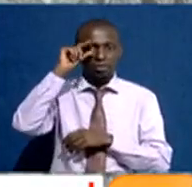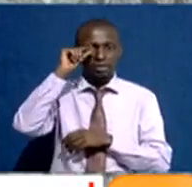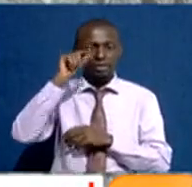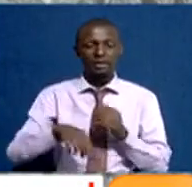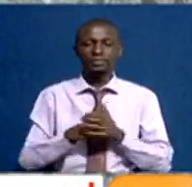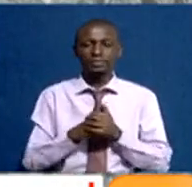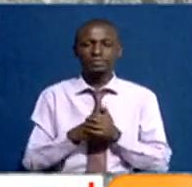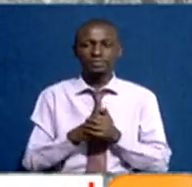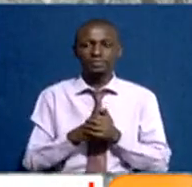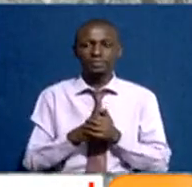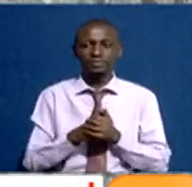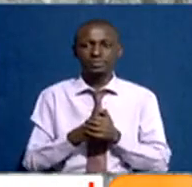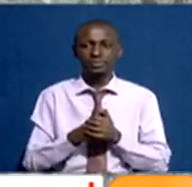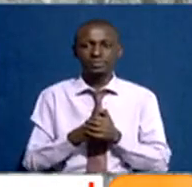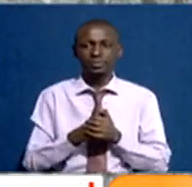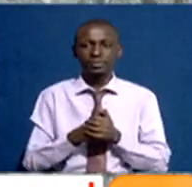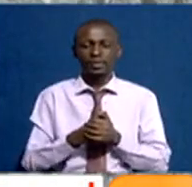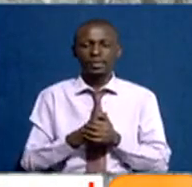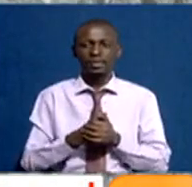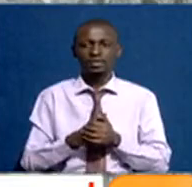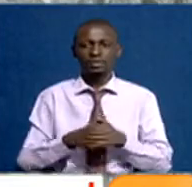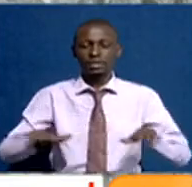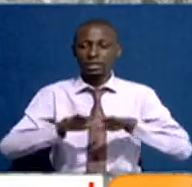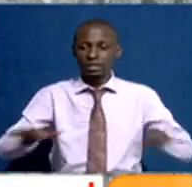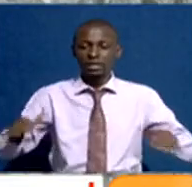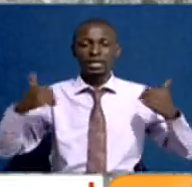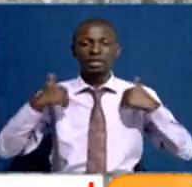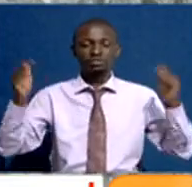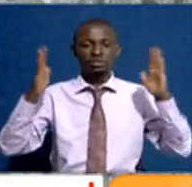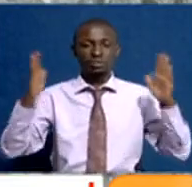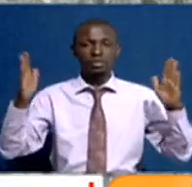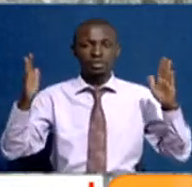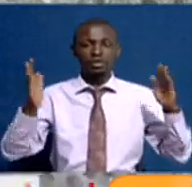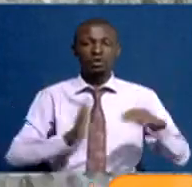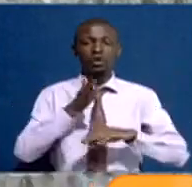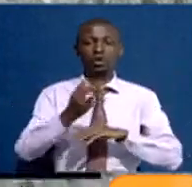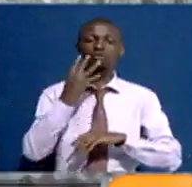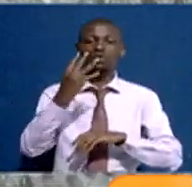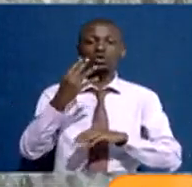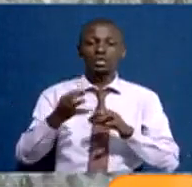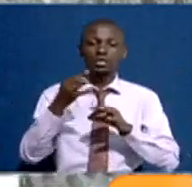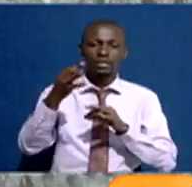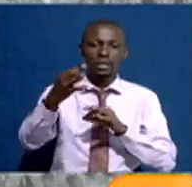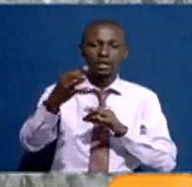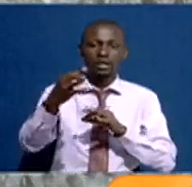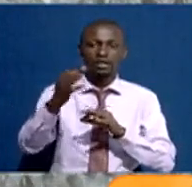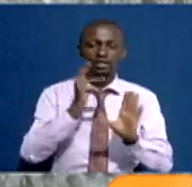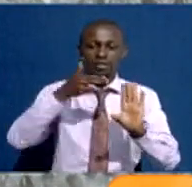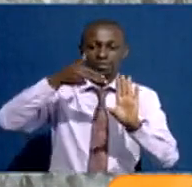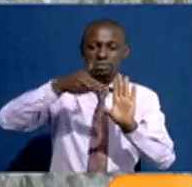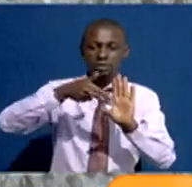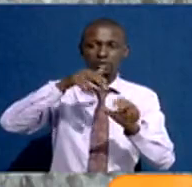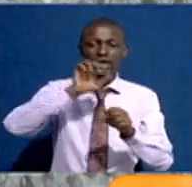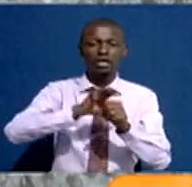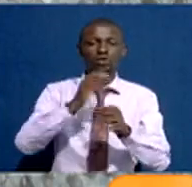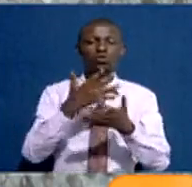As I said, with huge infrastructure in terms of land, close to 400 acres of land, so we'll be able then to do a lot of petroleum